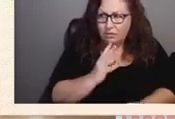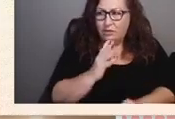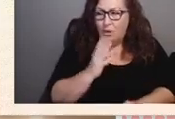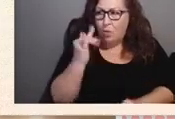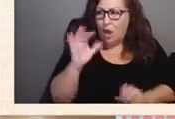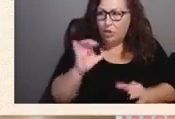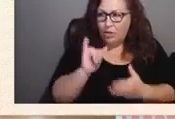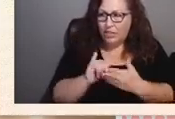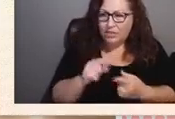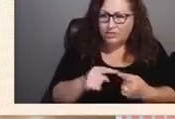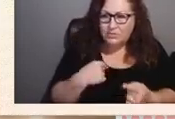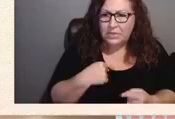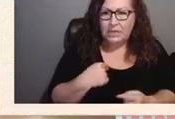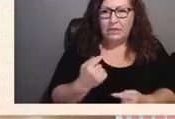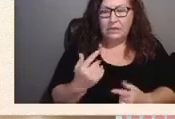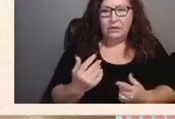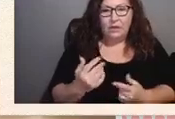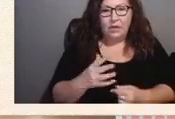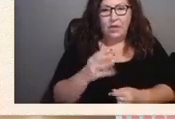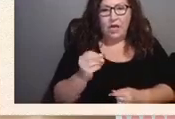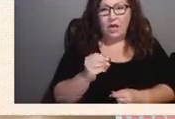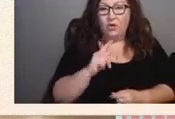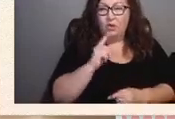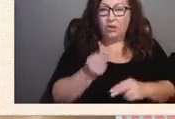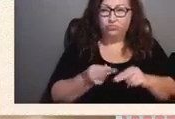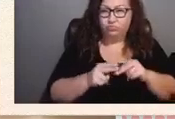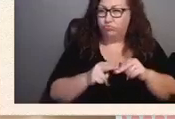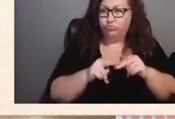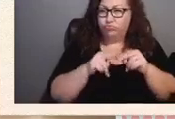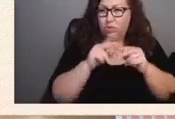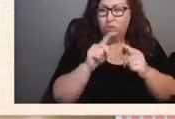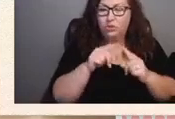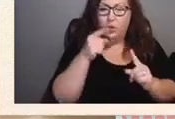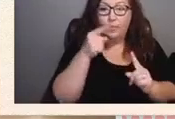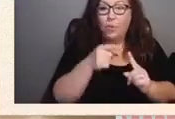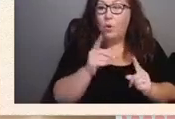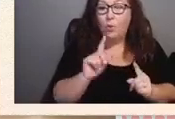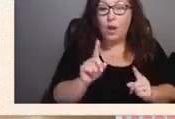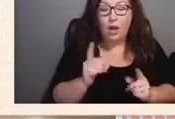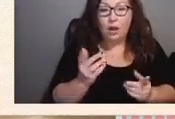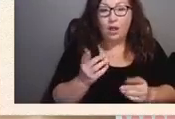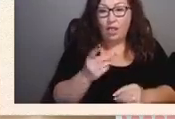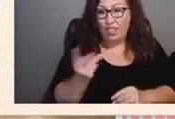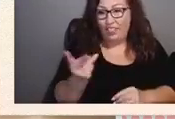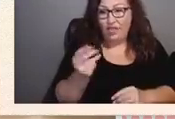And it escalated to the point where these girls were cutting